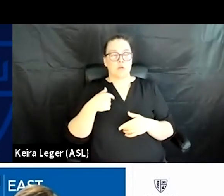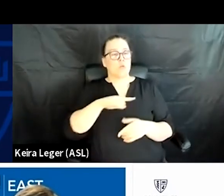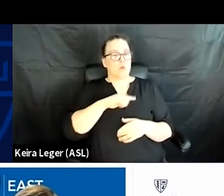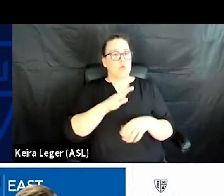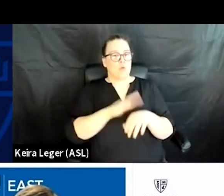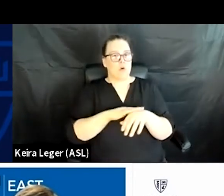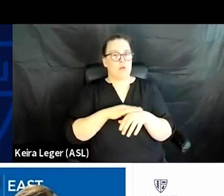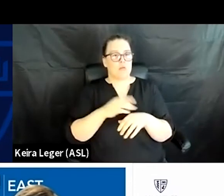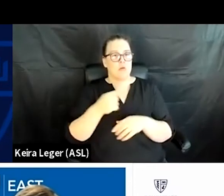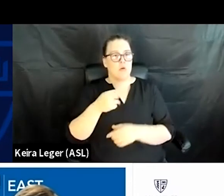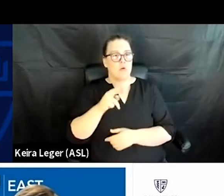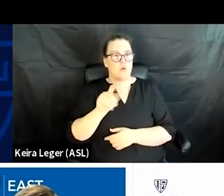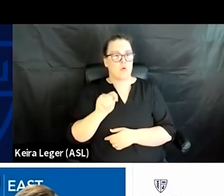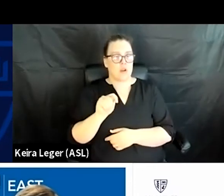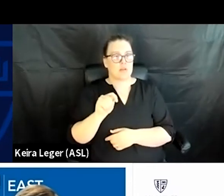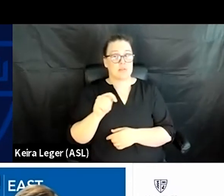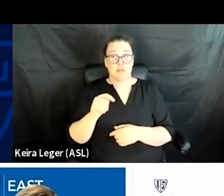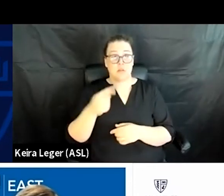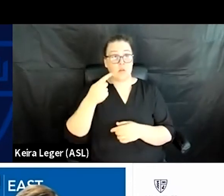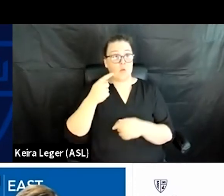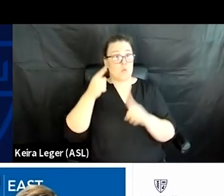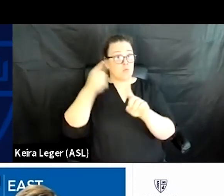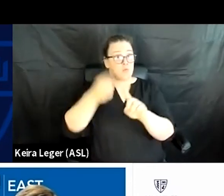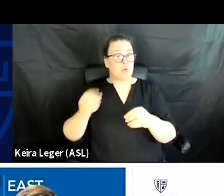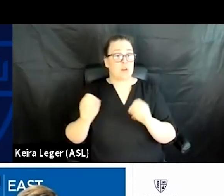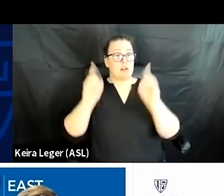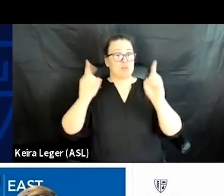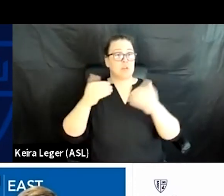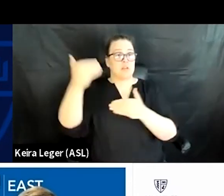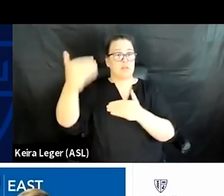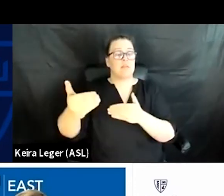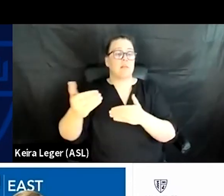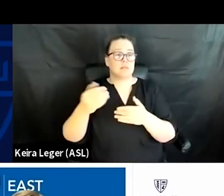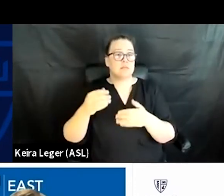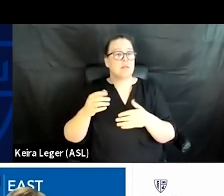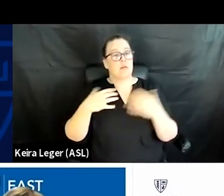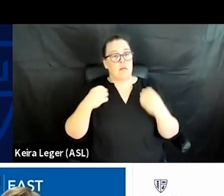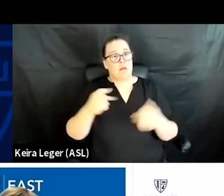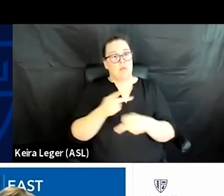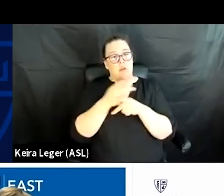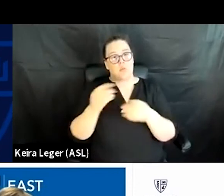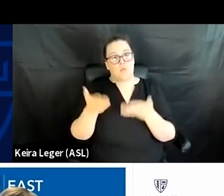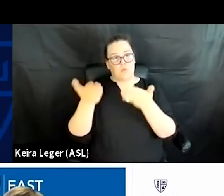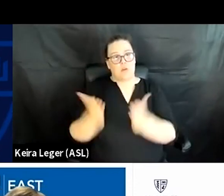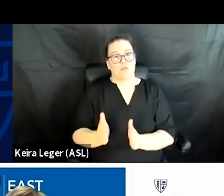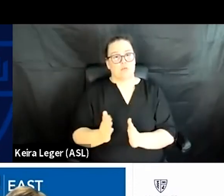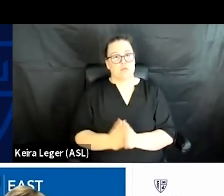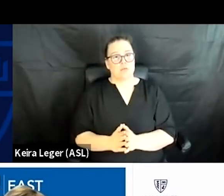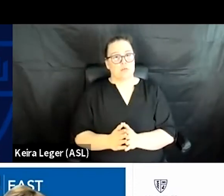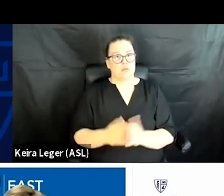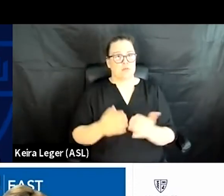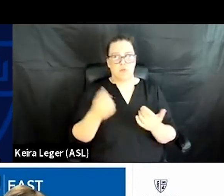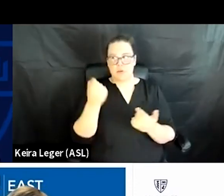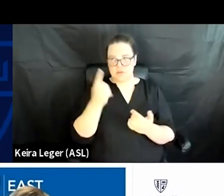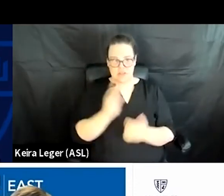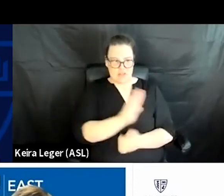our grant is to educate the next generation of healthcare providers, because the current generation of healthcare providers, we've come to realize, have biases,